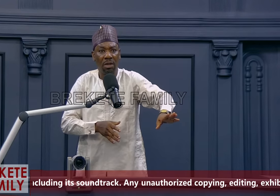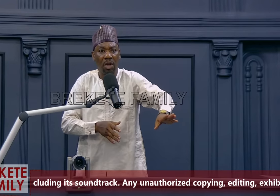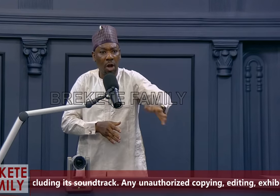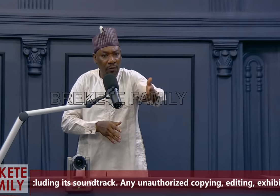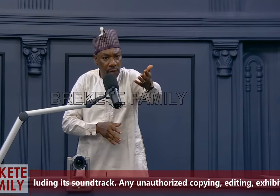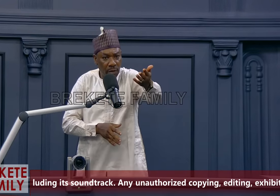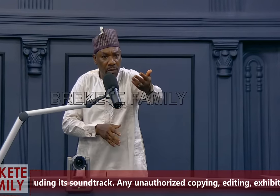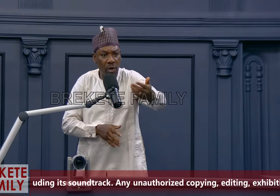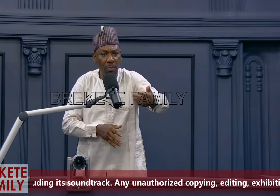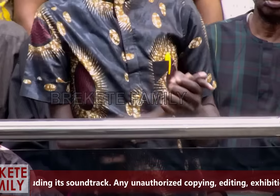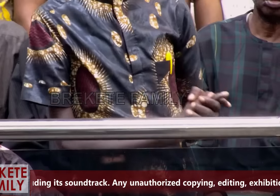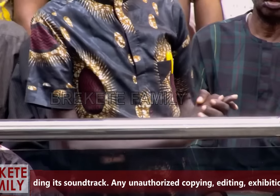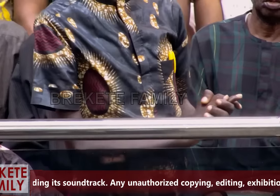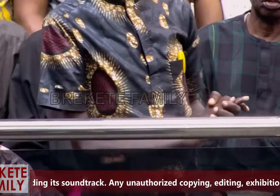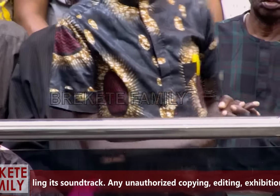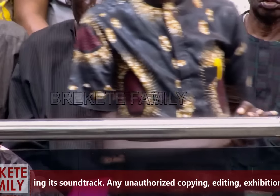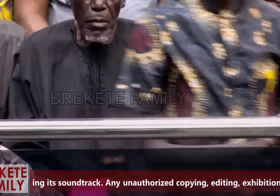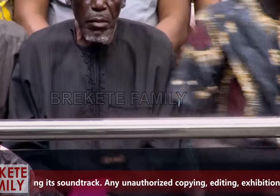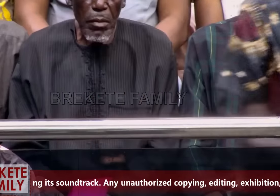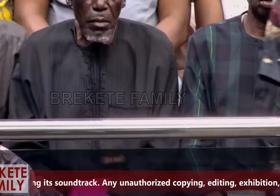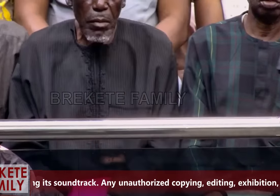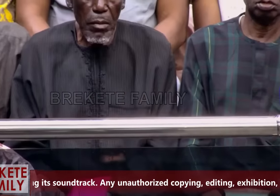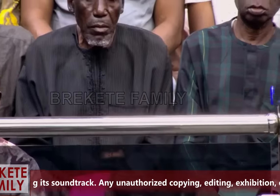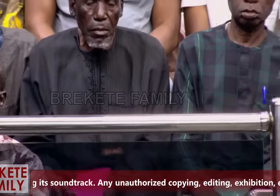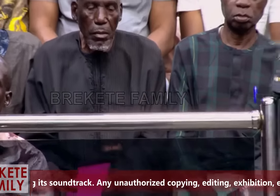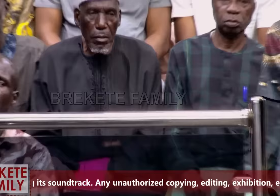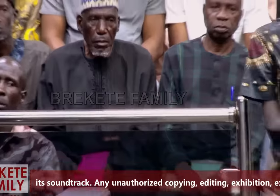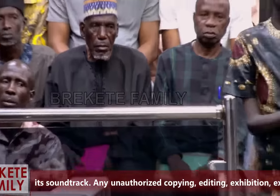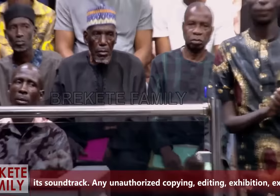gone come come to the